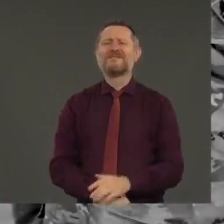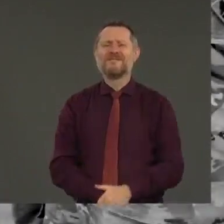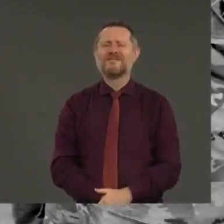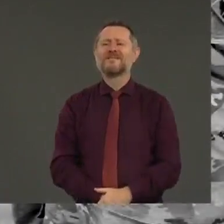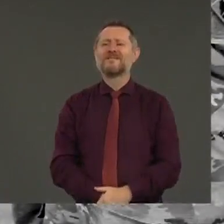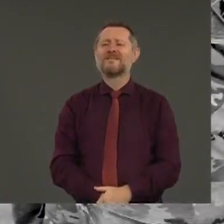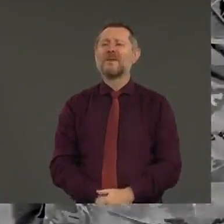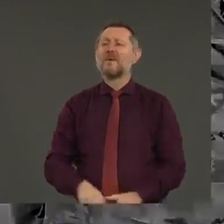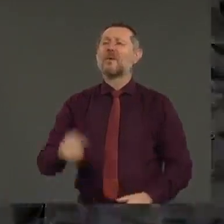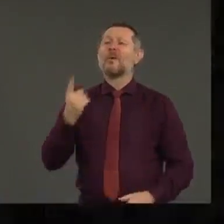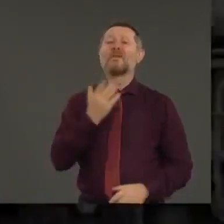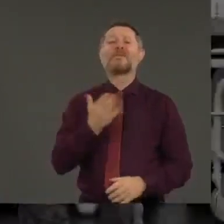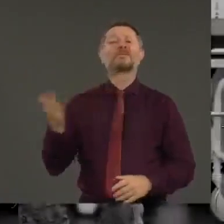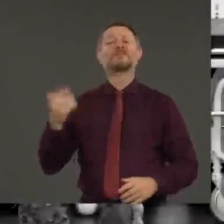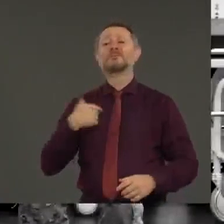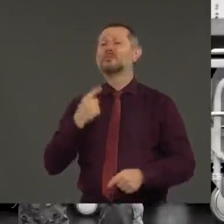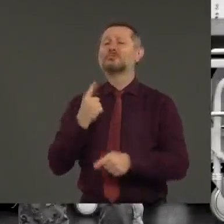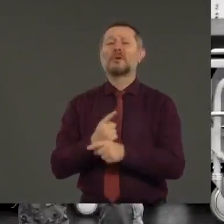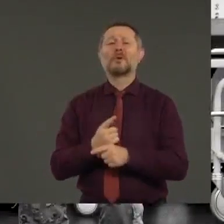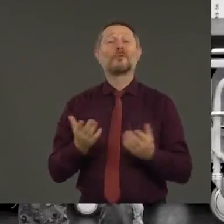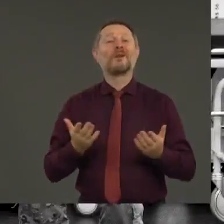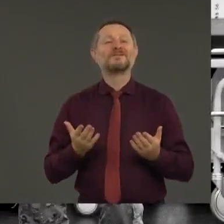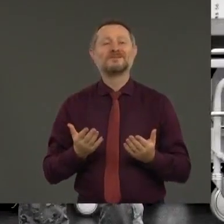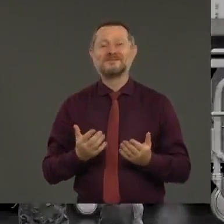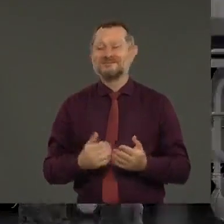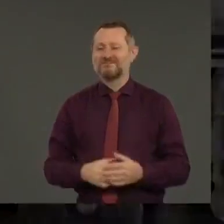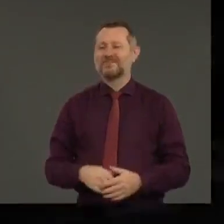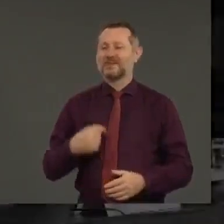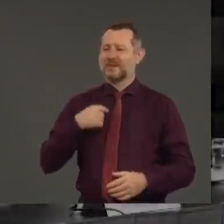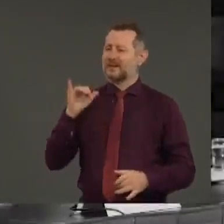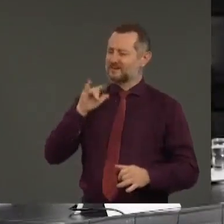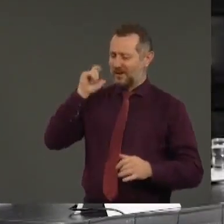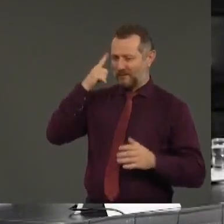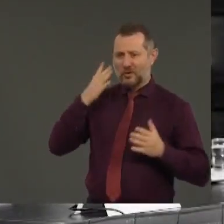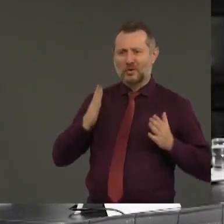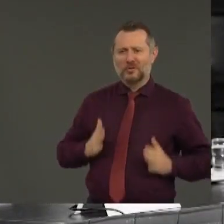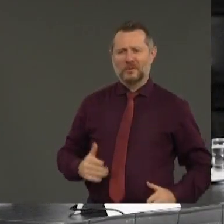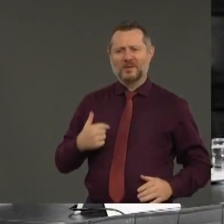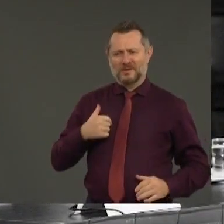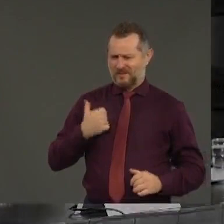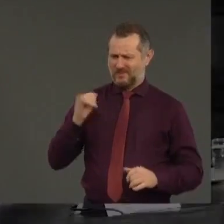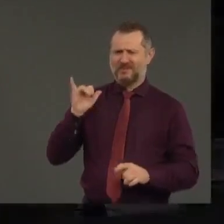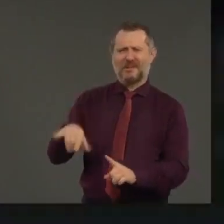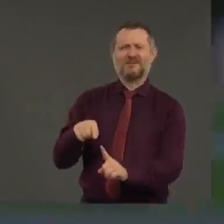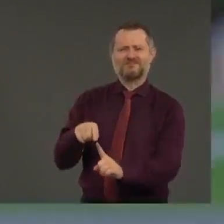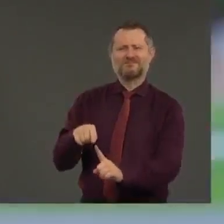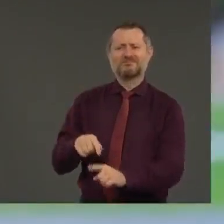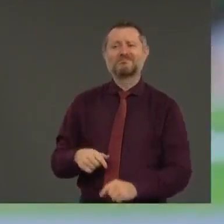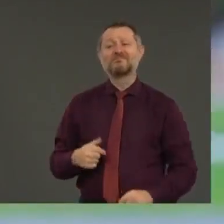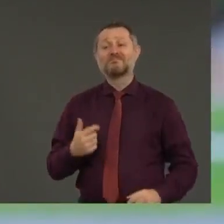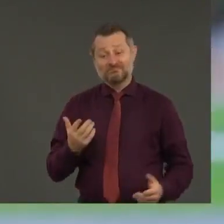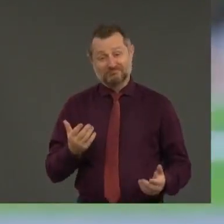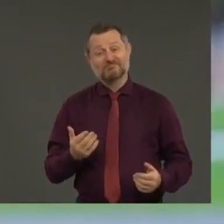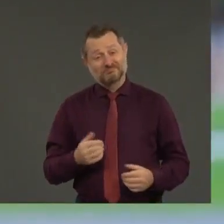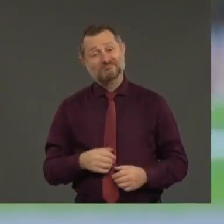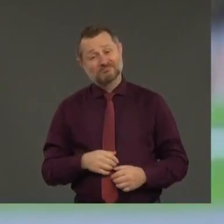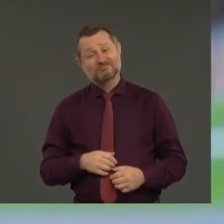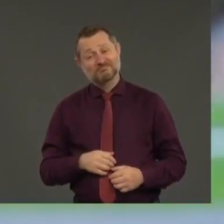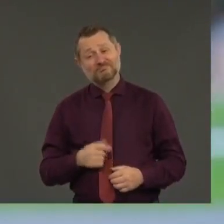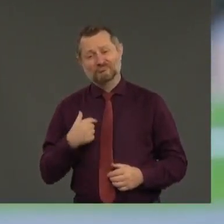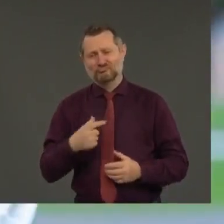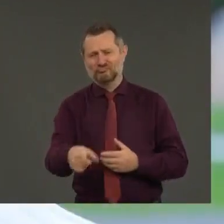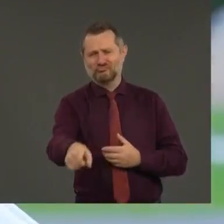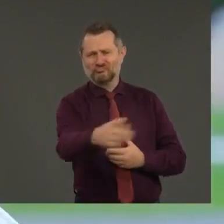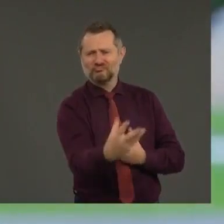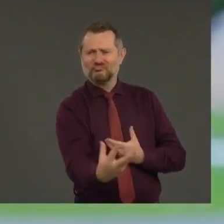I did one thing right as governor that I'm proud of. I got the people involved